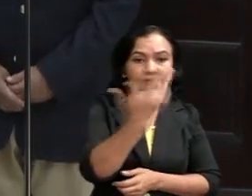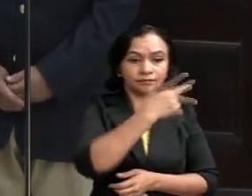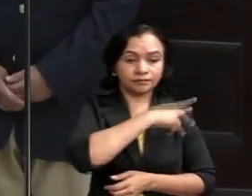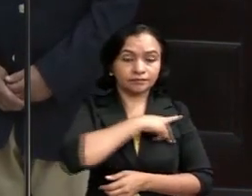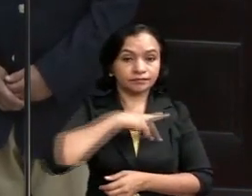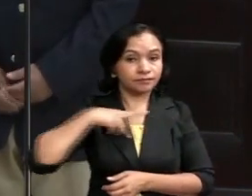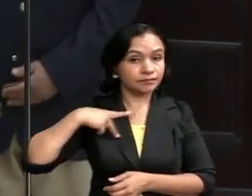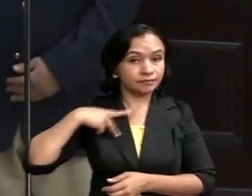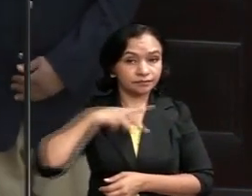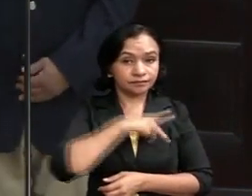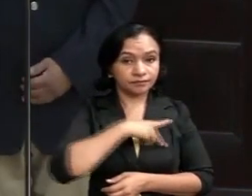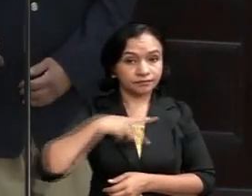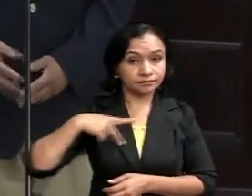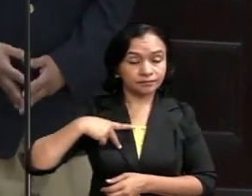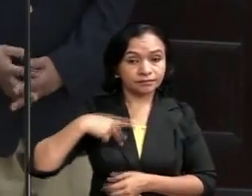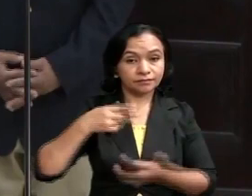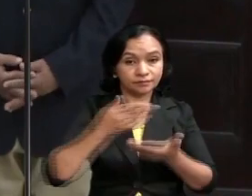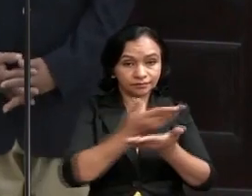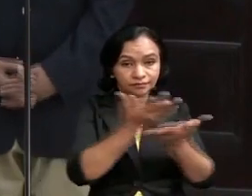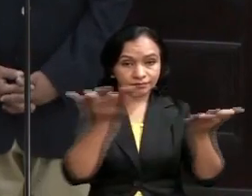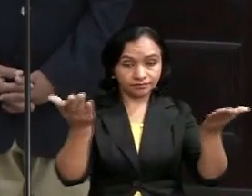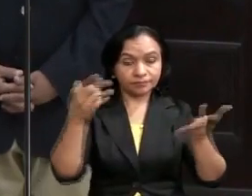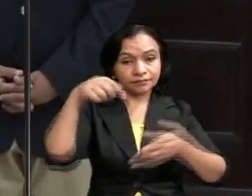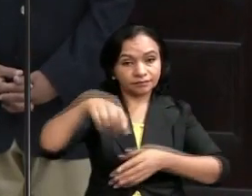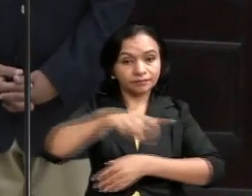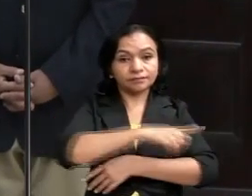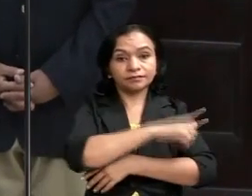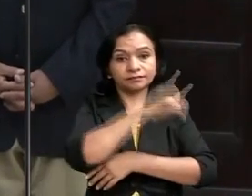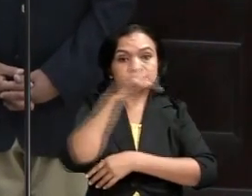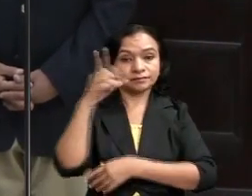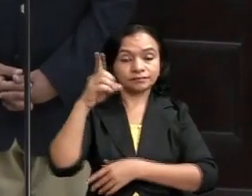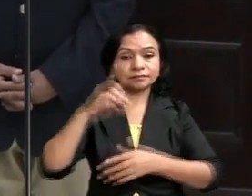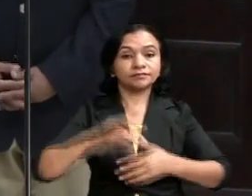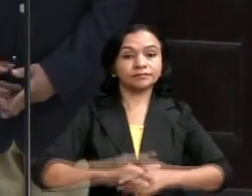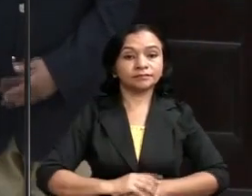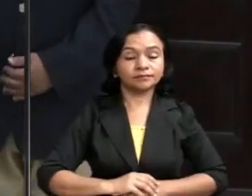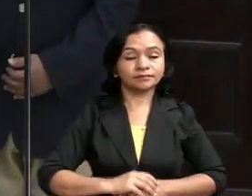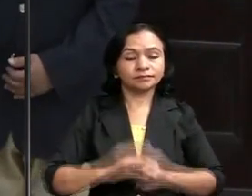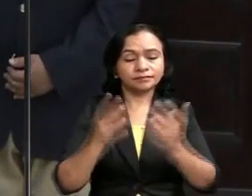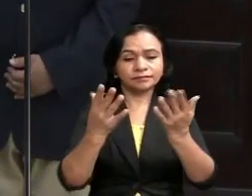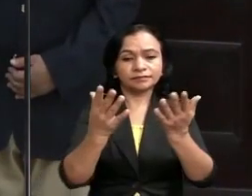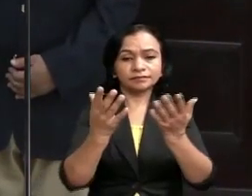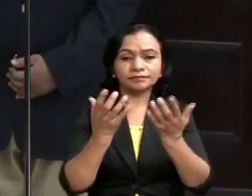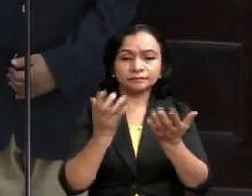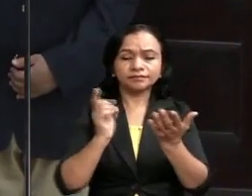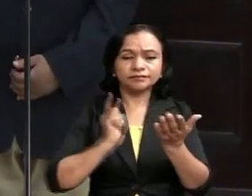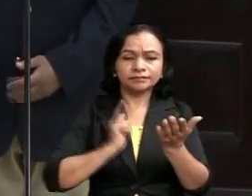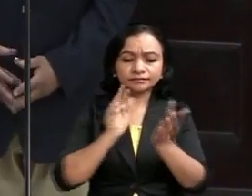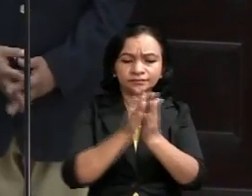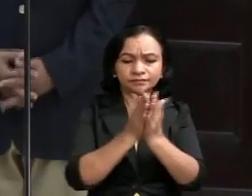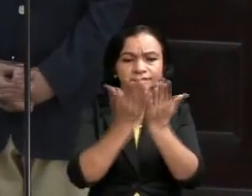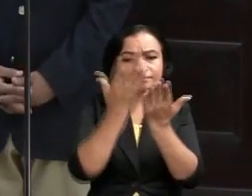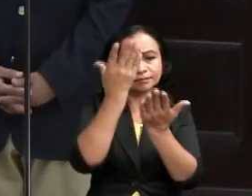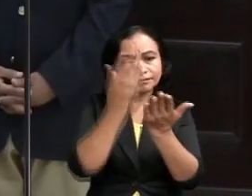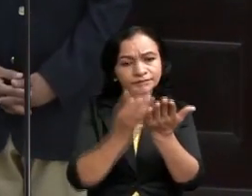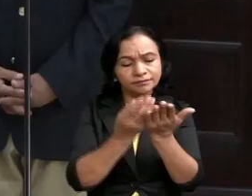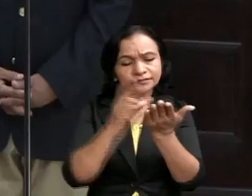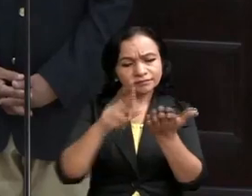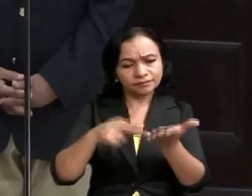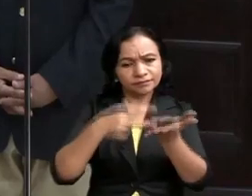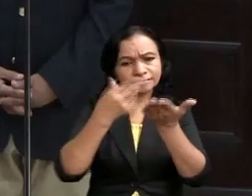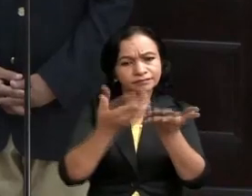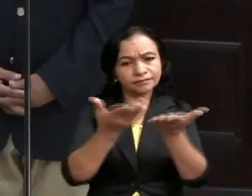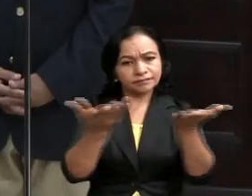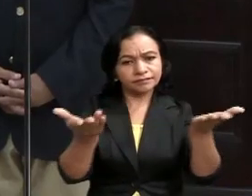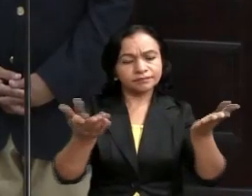you today, y para usted el día de hoy, we want you to have a free Bible. Queremos que tenga esta Biblia gratuitamente. That